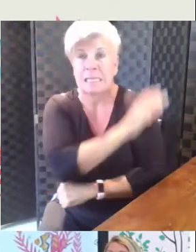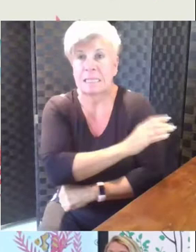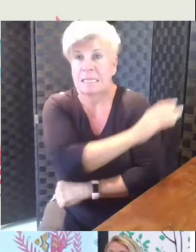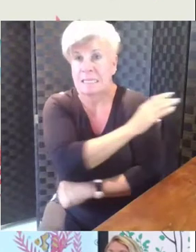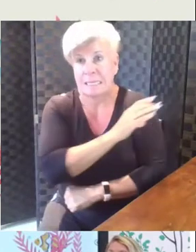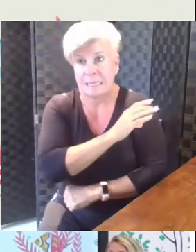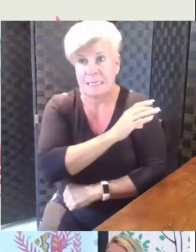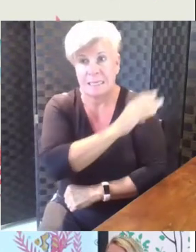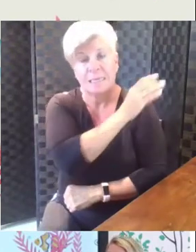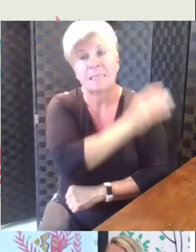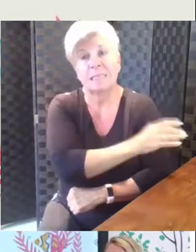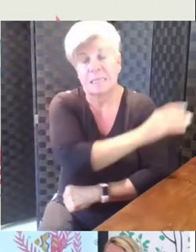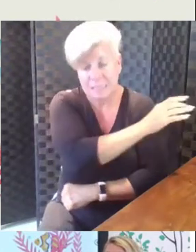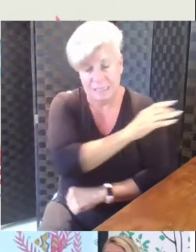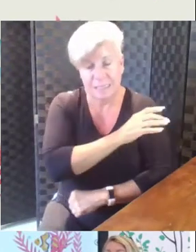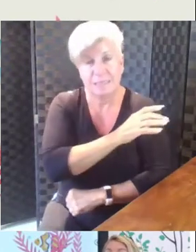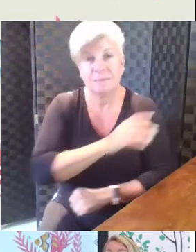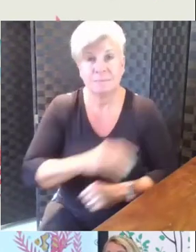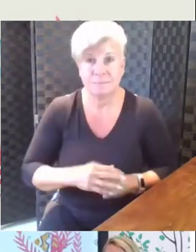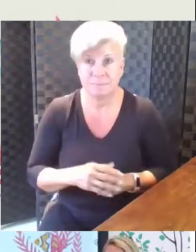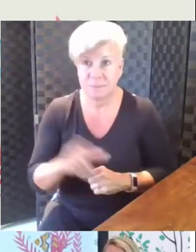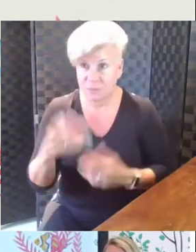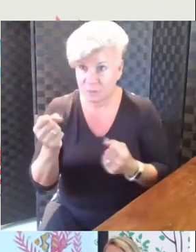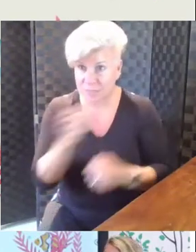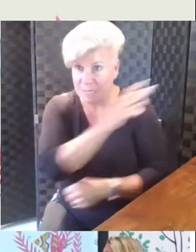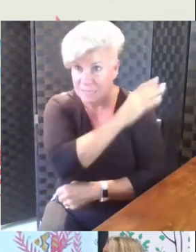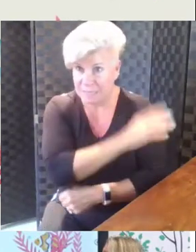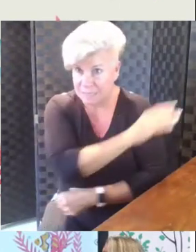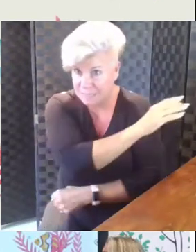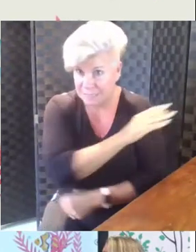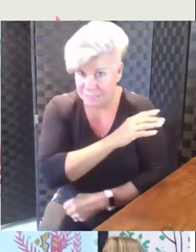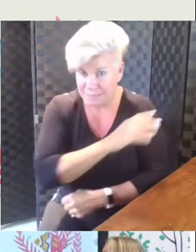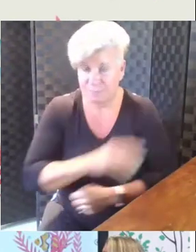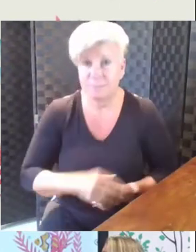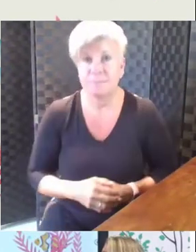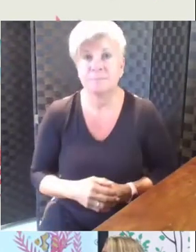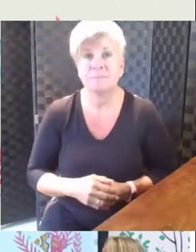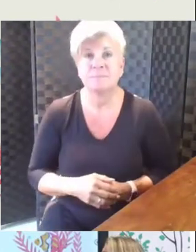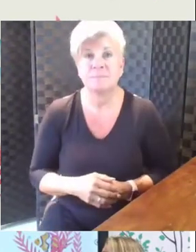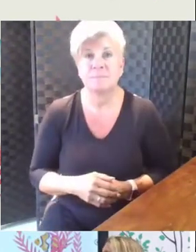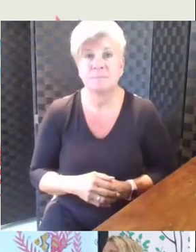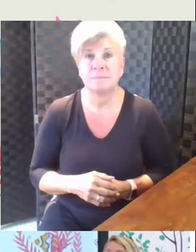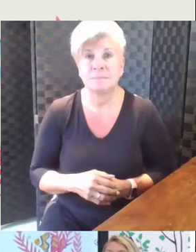Clinic. Now you say it. Clinic.